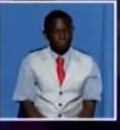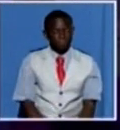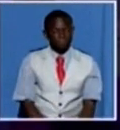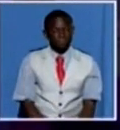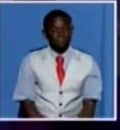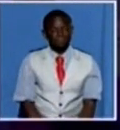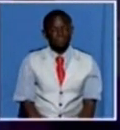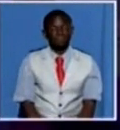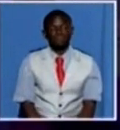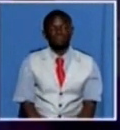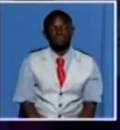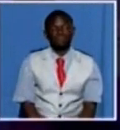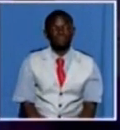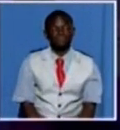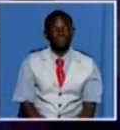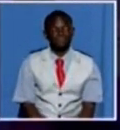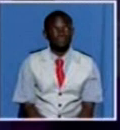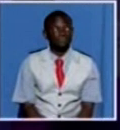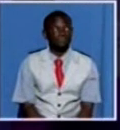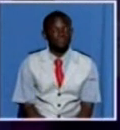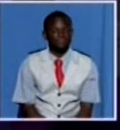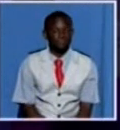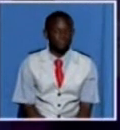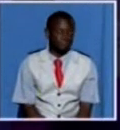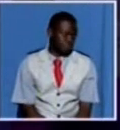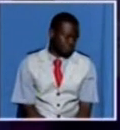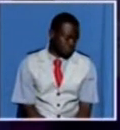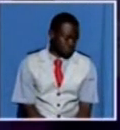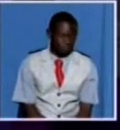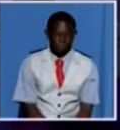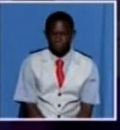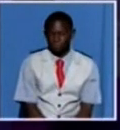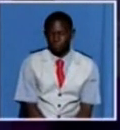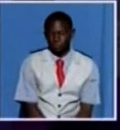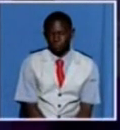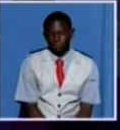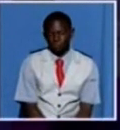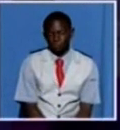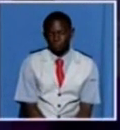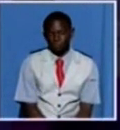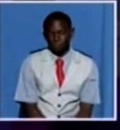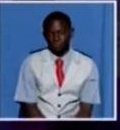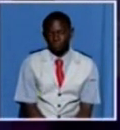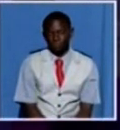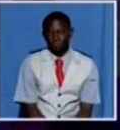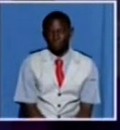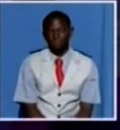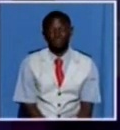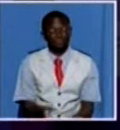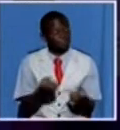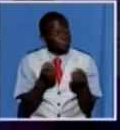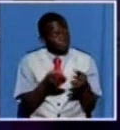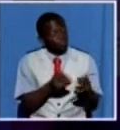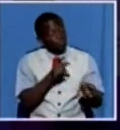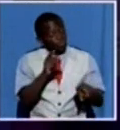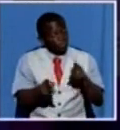how much is being made from, and how that money is being used. That's another issue, because you still find, you know,